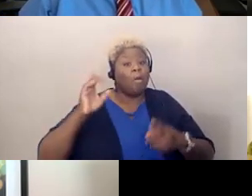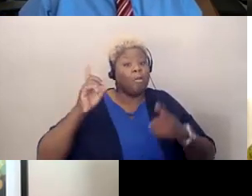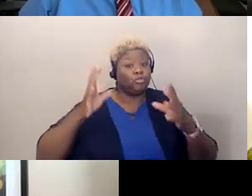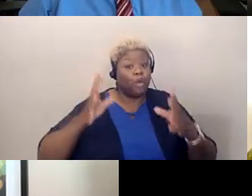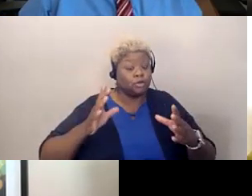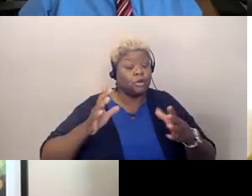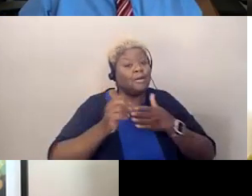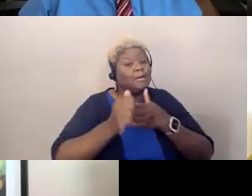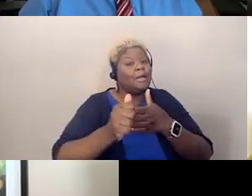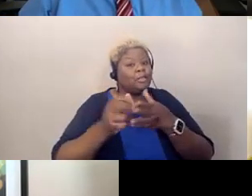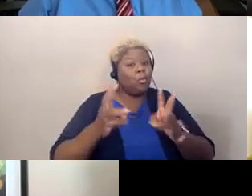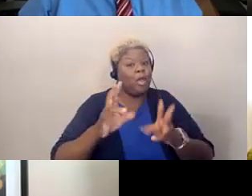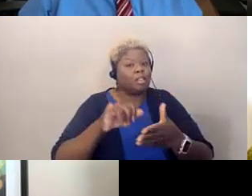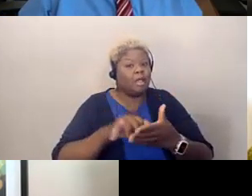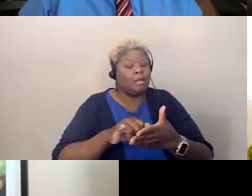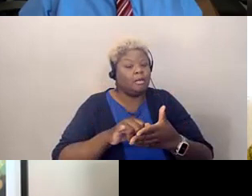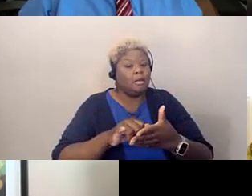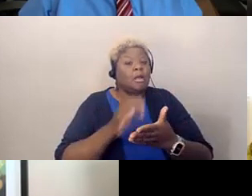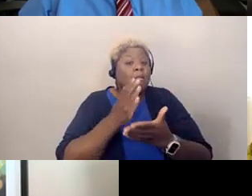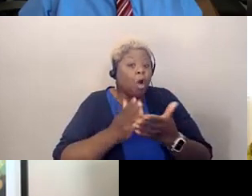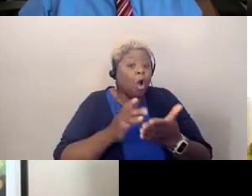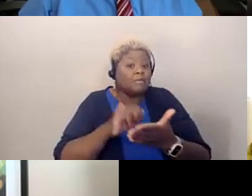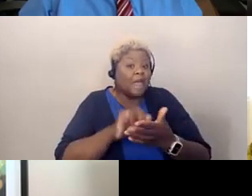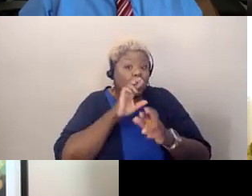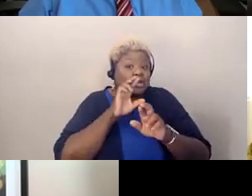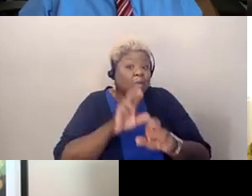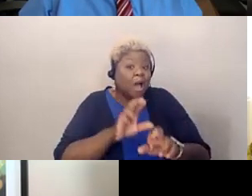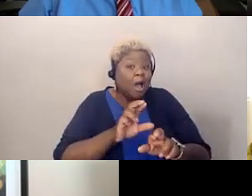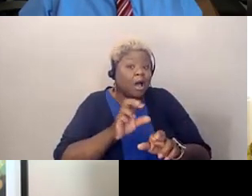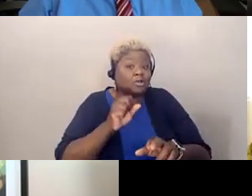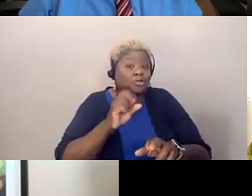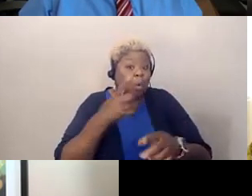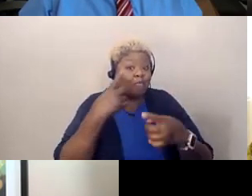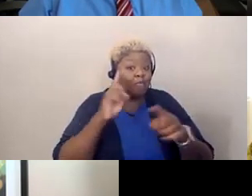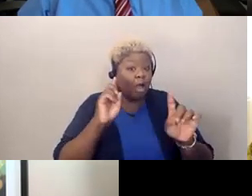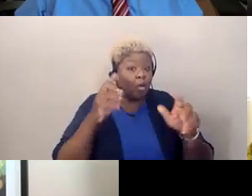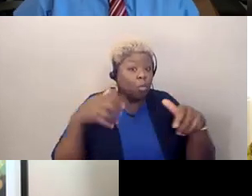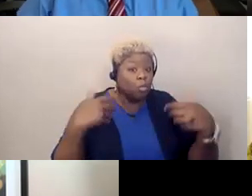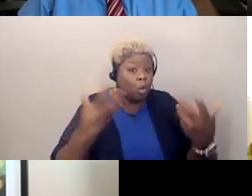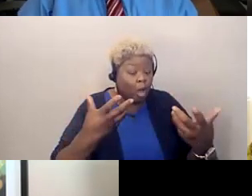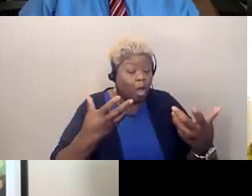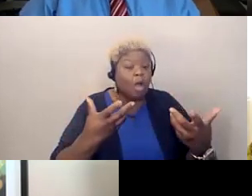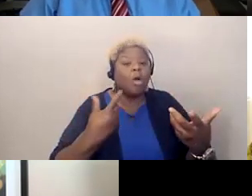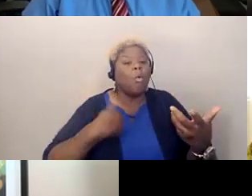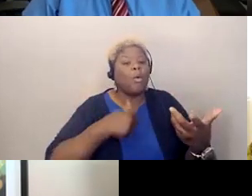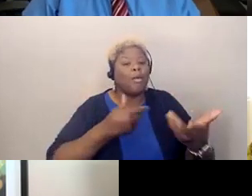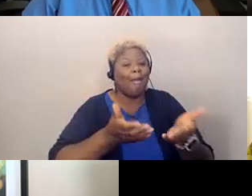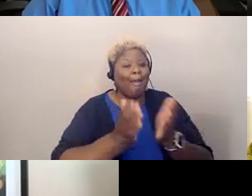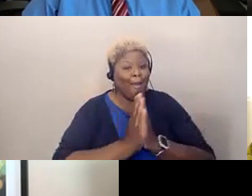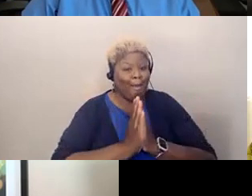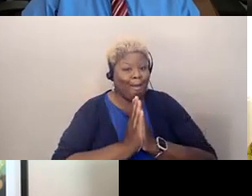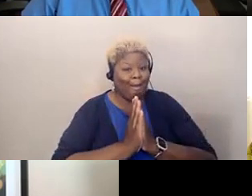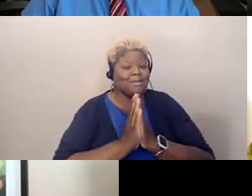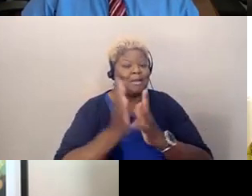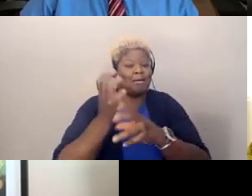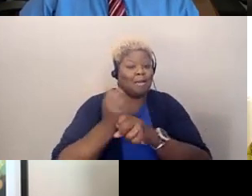the way on that. You know, part of what made that response so effective was that we asked for and got a task force through the